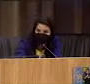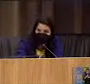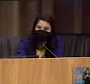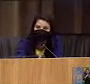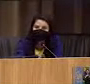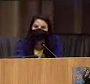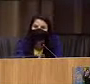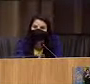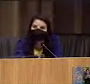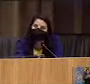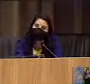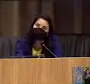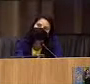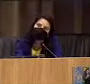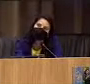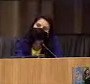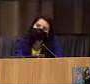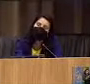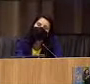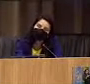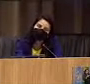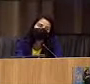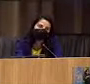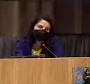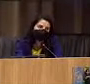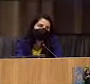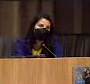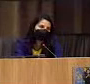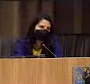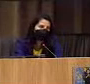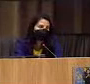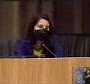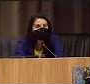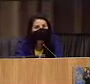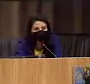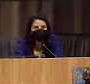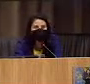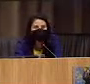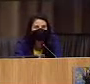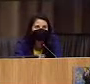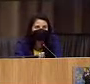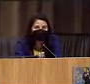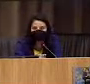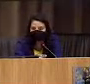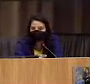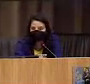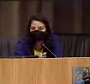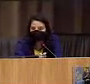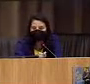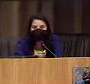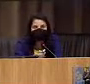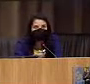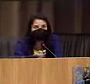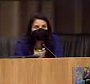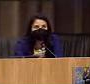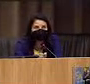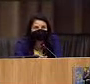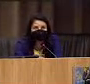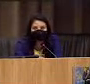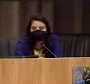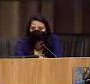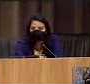with an episode of at least 90 days apart from the first one, and that was confirmed through lab or